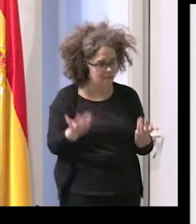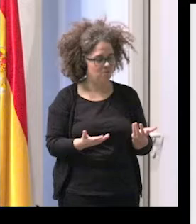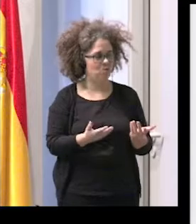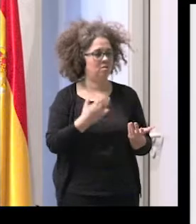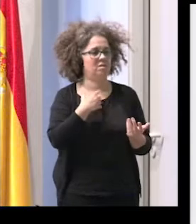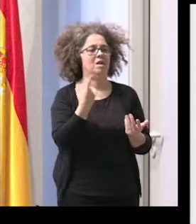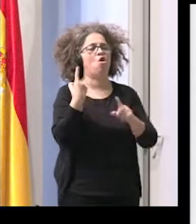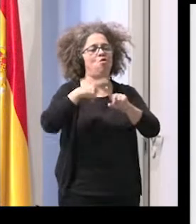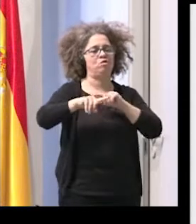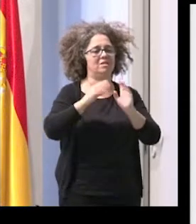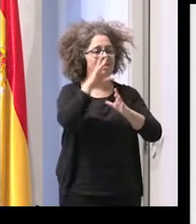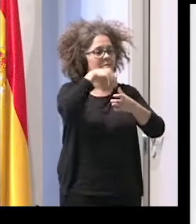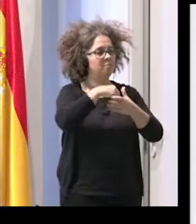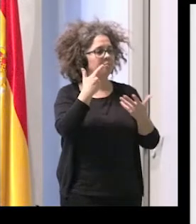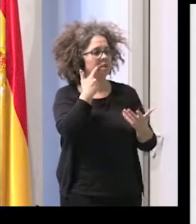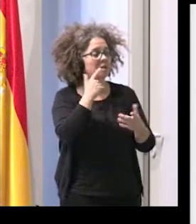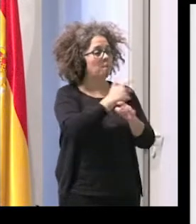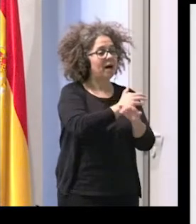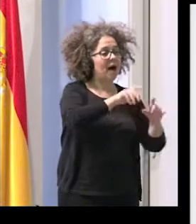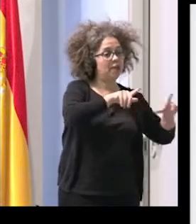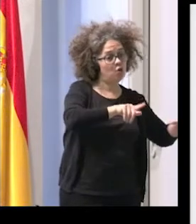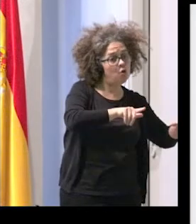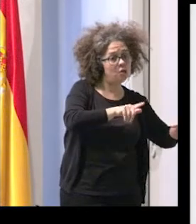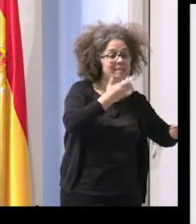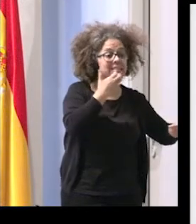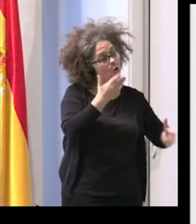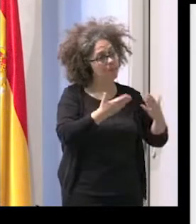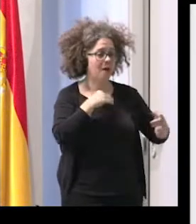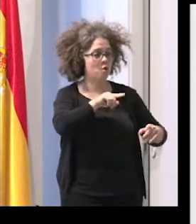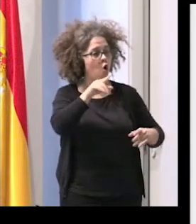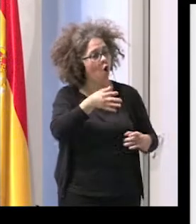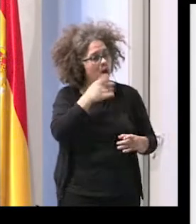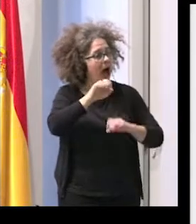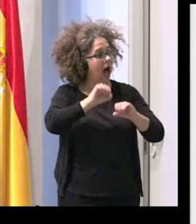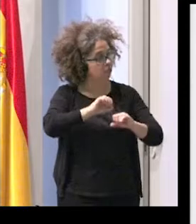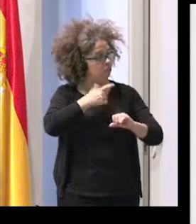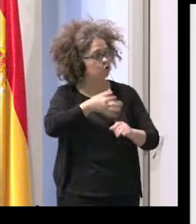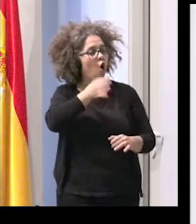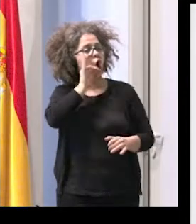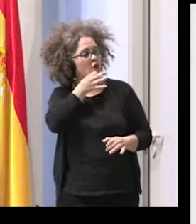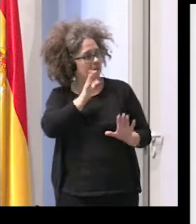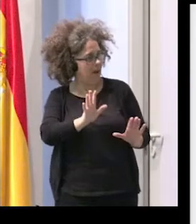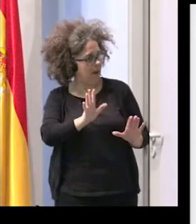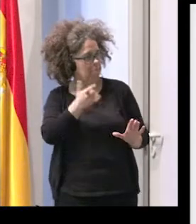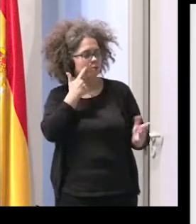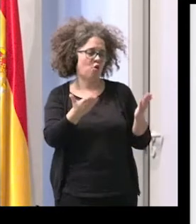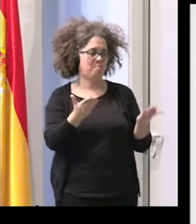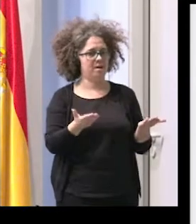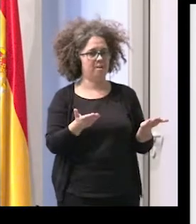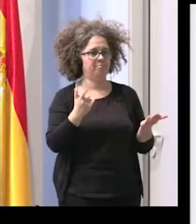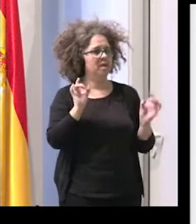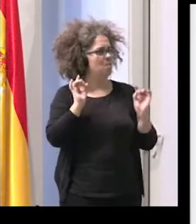in the playground relative to the adult cocktail. Let's think about this as the child's cocktail